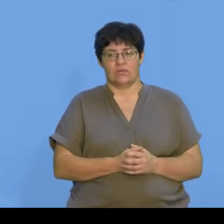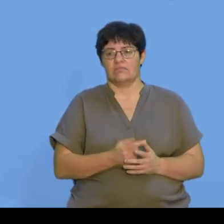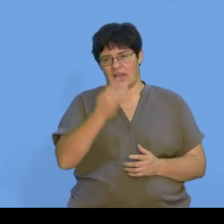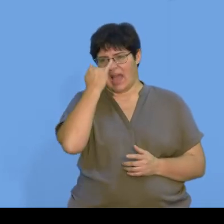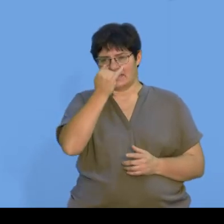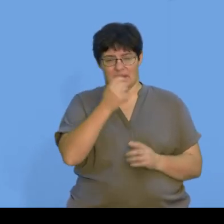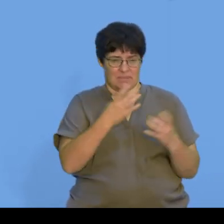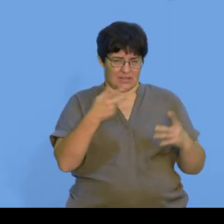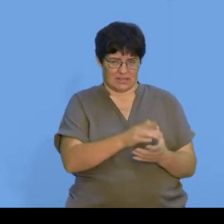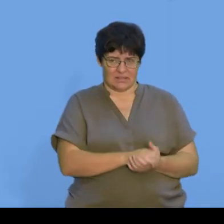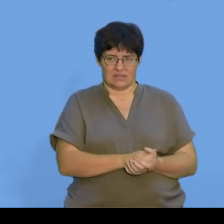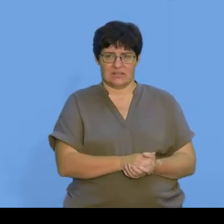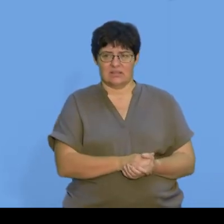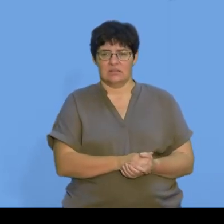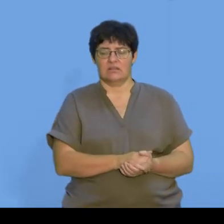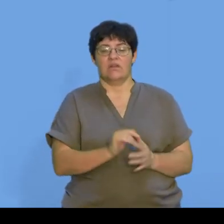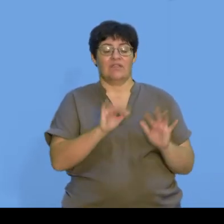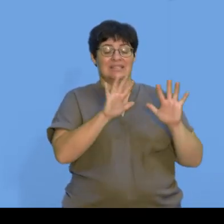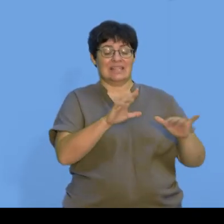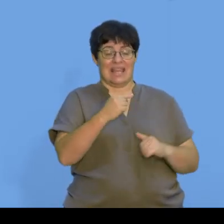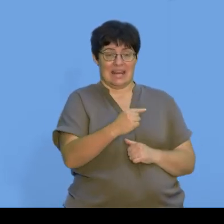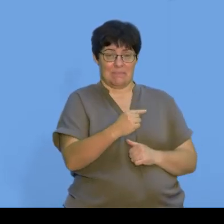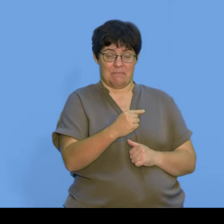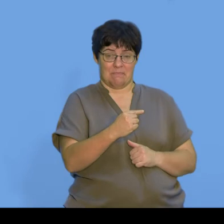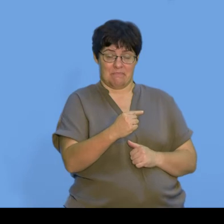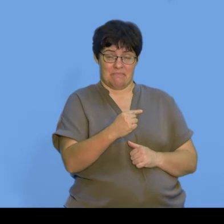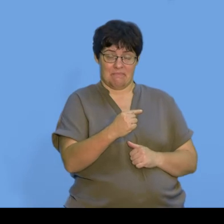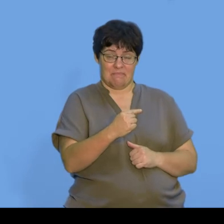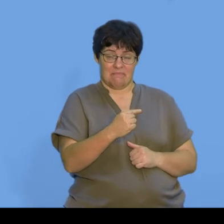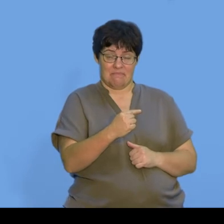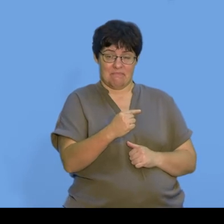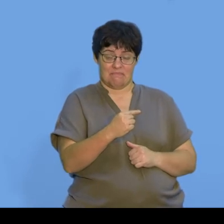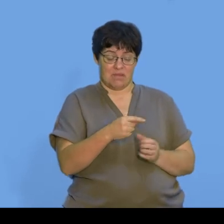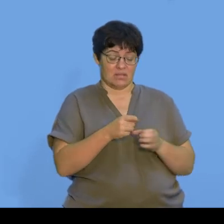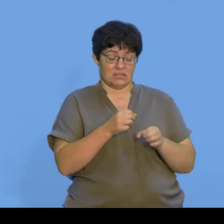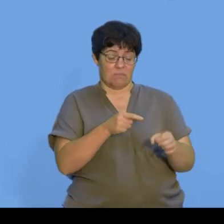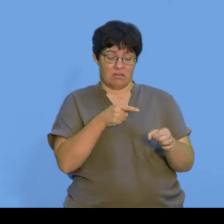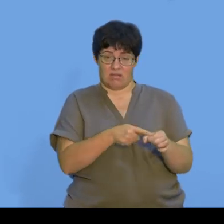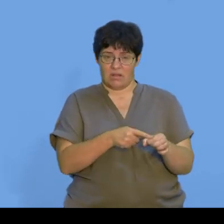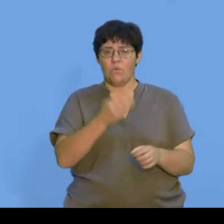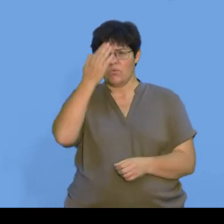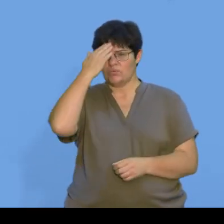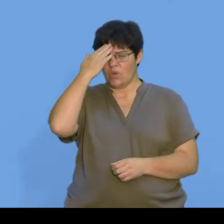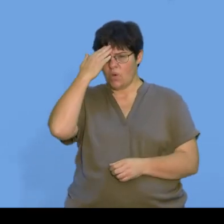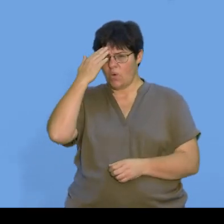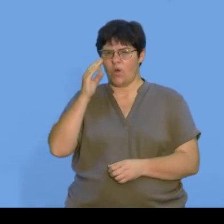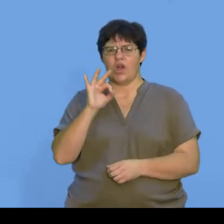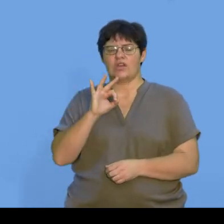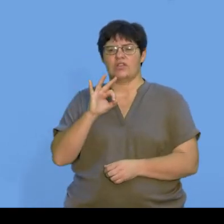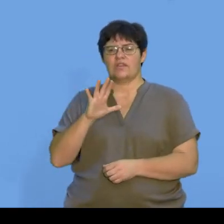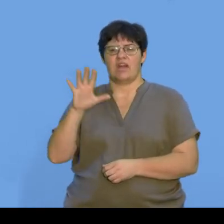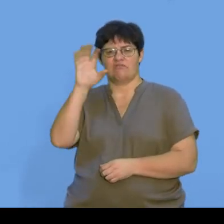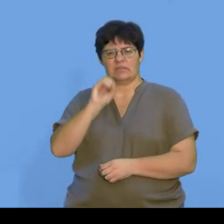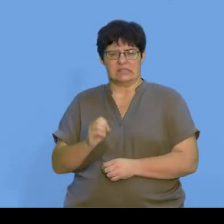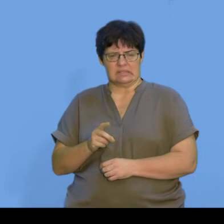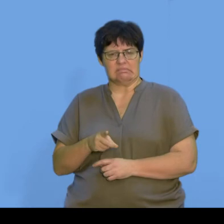idea. And now in a 10-gram sample, we know that 35% is actually nitrogen. So to actually find the mass of